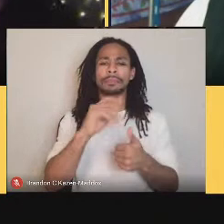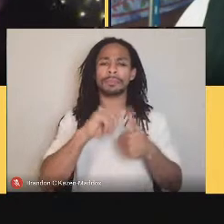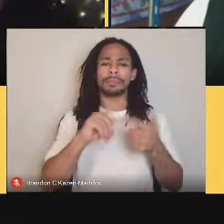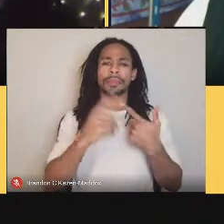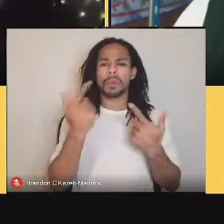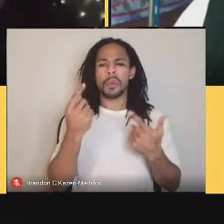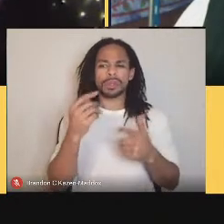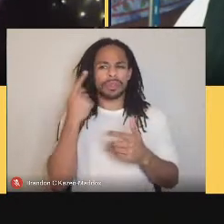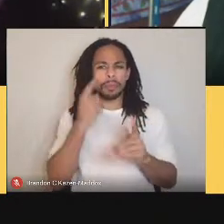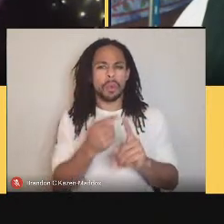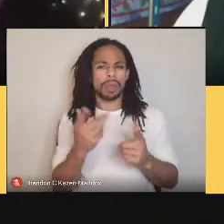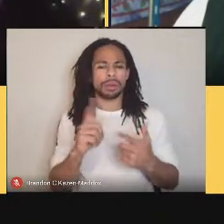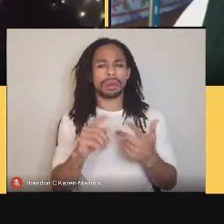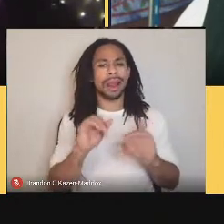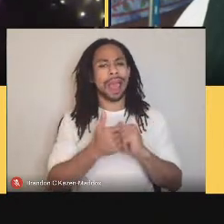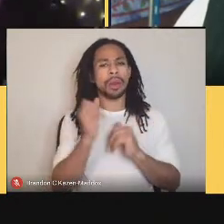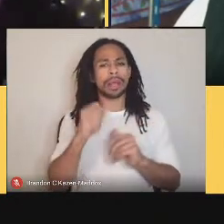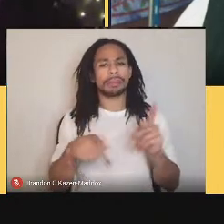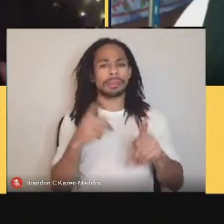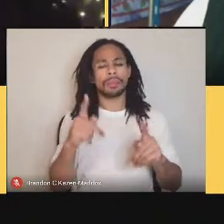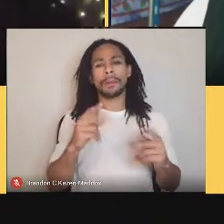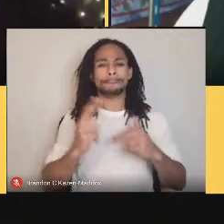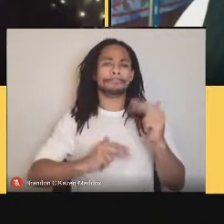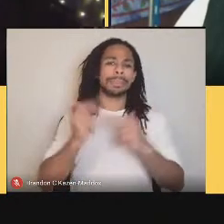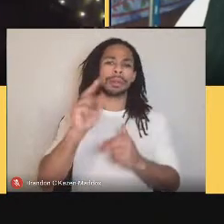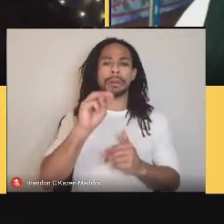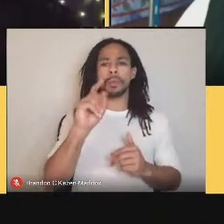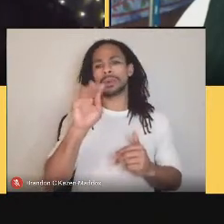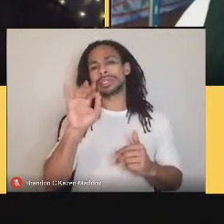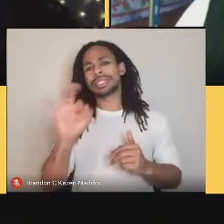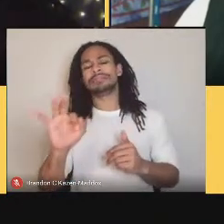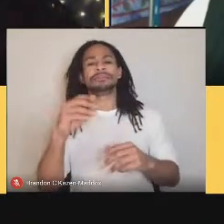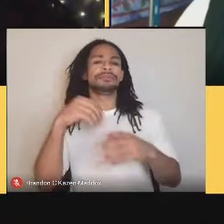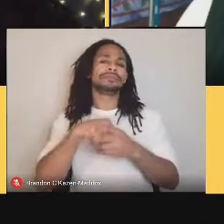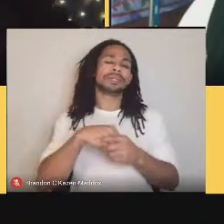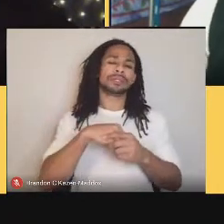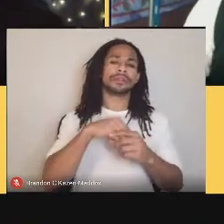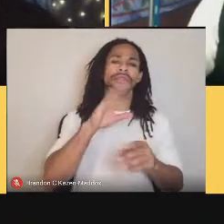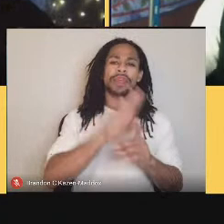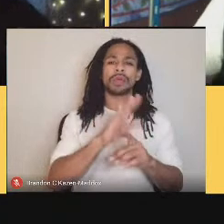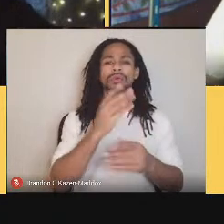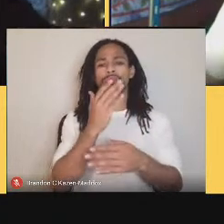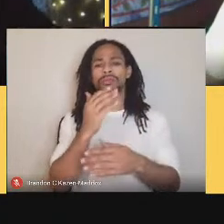about starting to build motifs into their scoring or music choices?